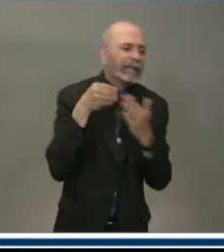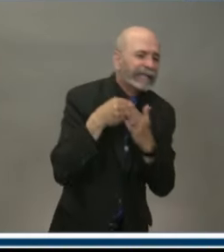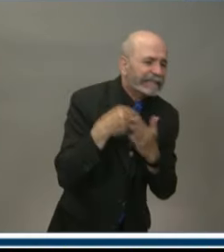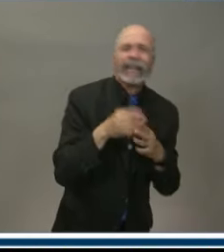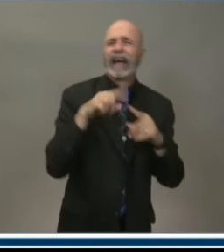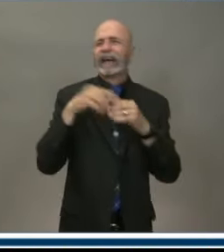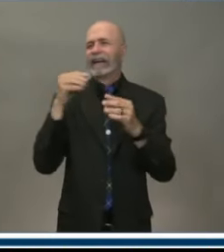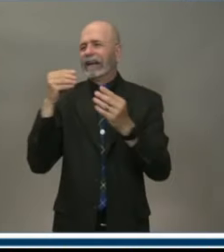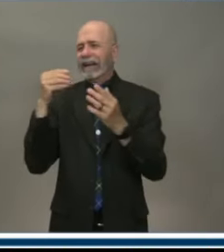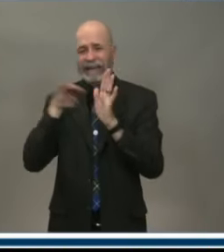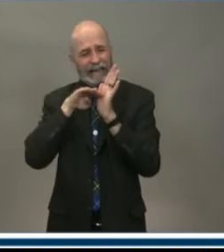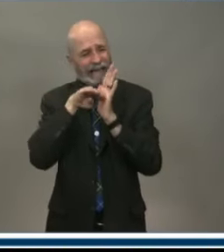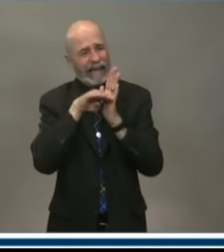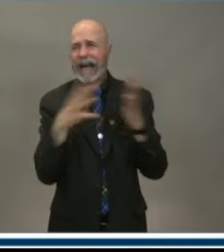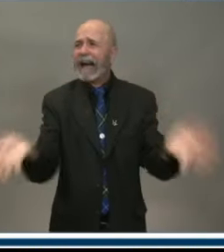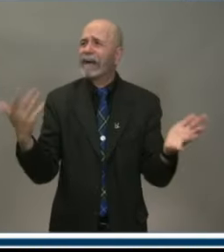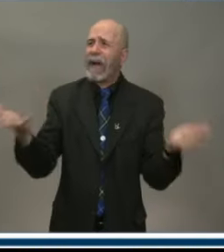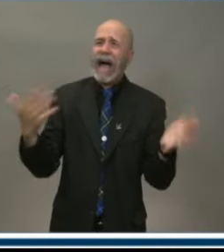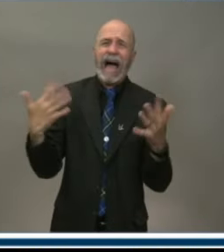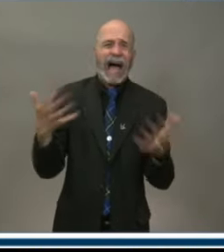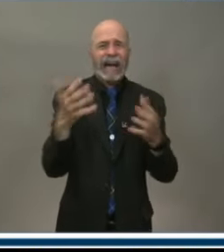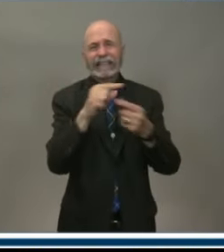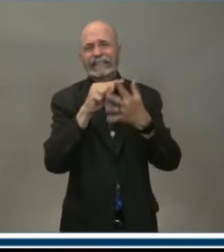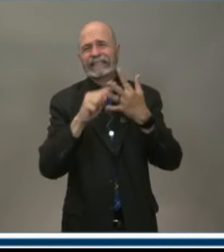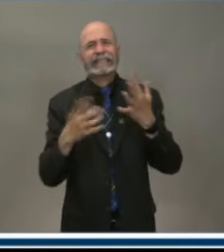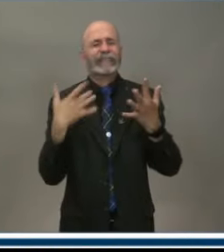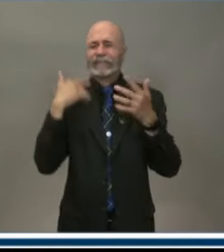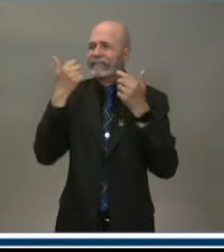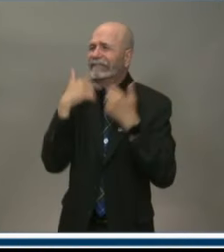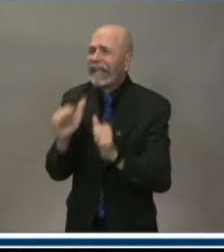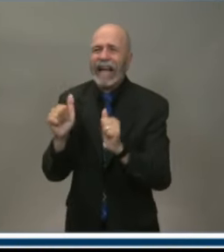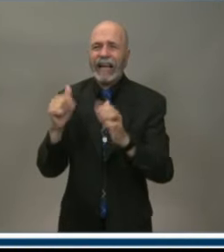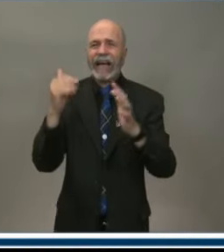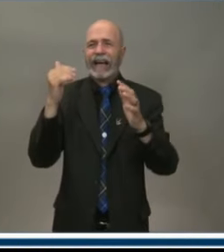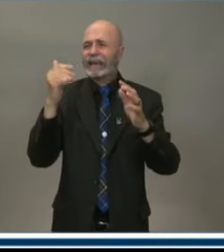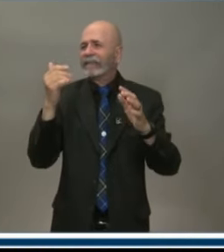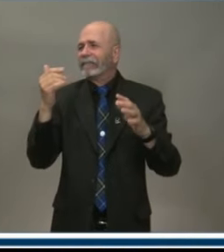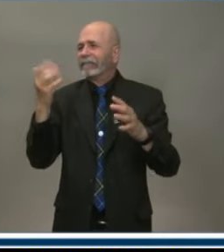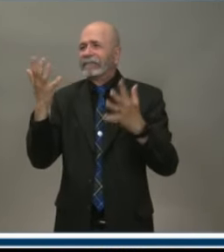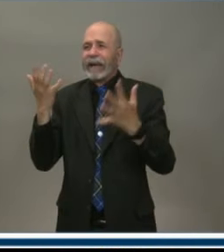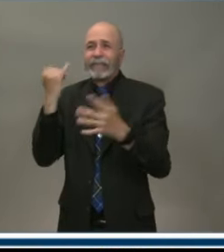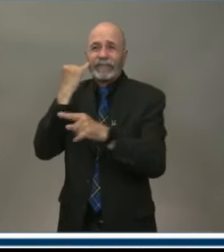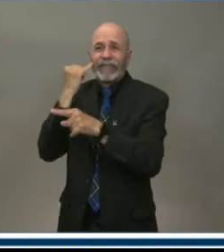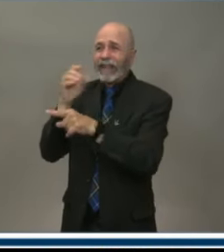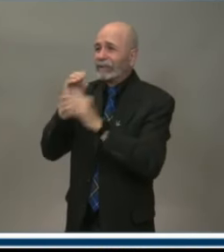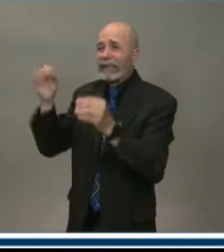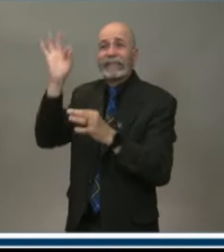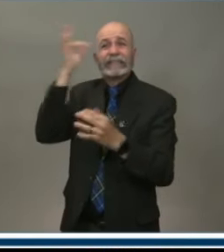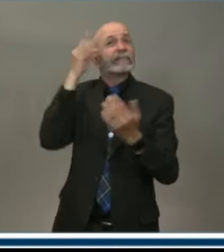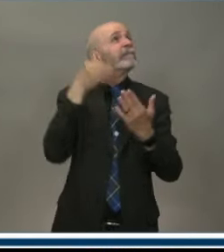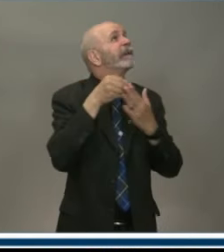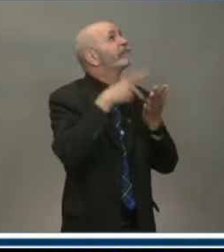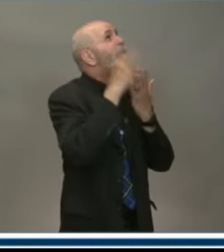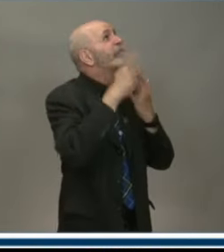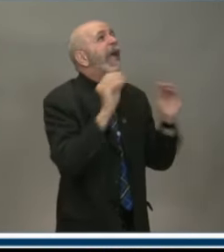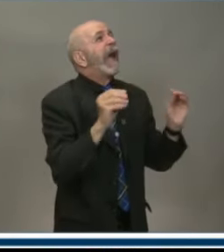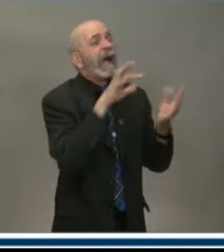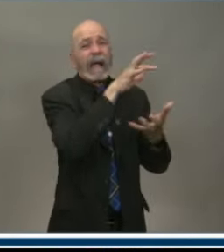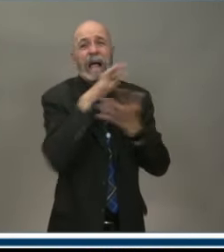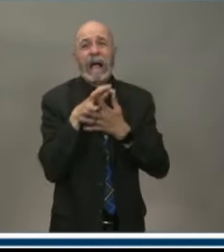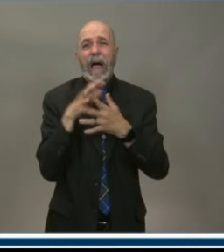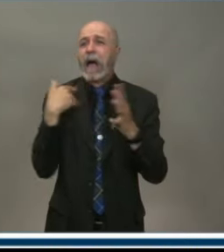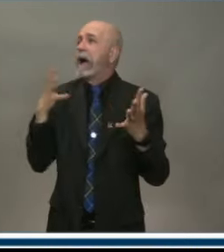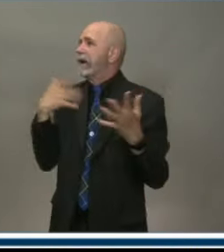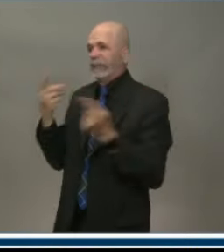Scotians. We are working to fill the gaps not covered by the federal programs. And today we are announcing that the Small Business Credit